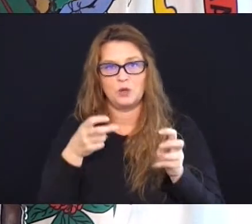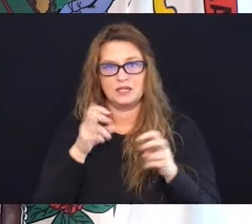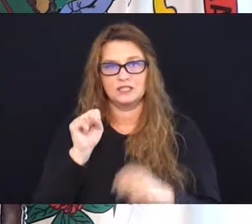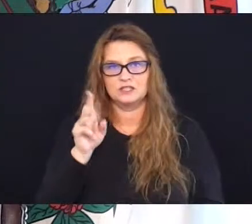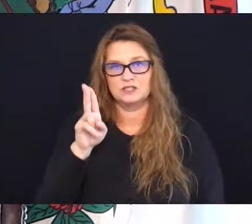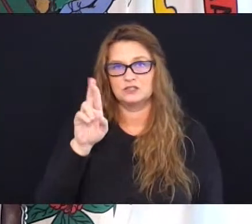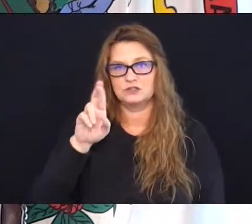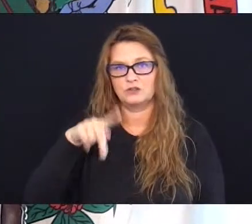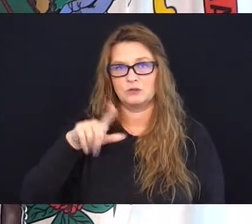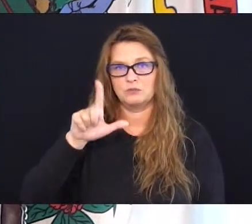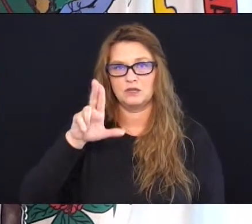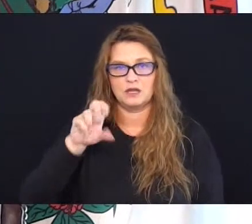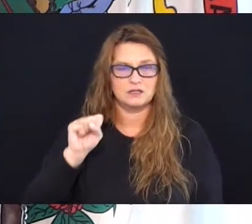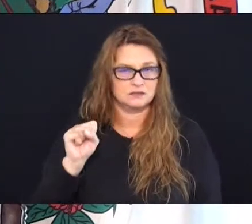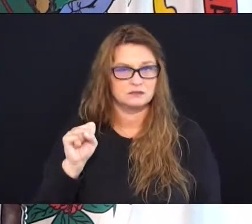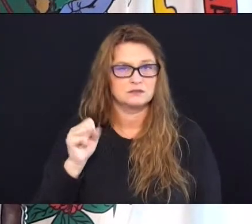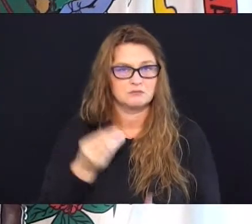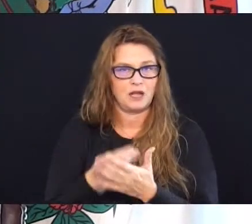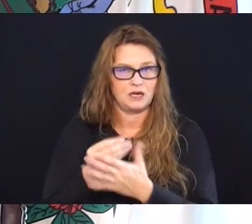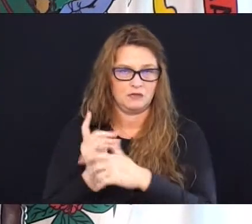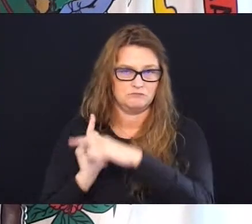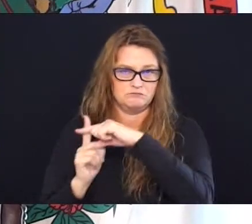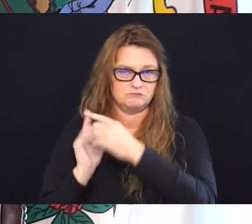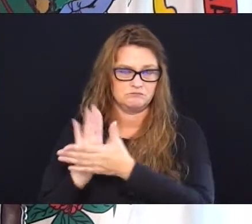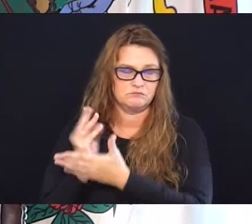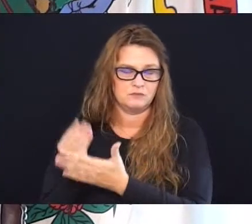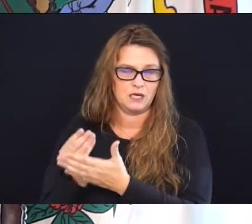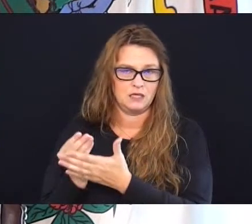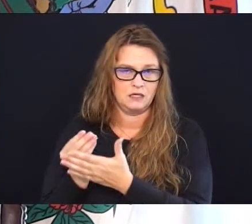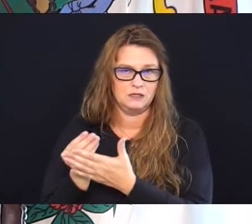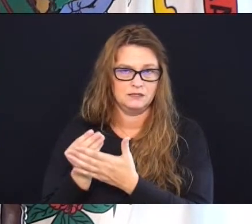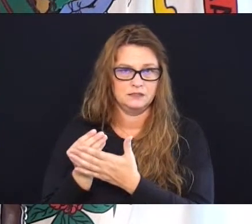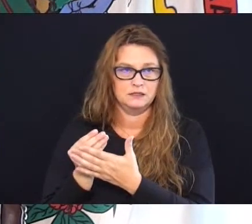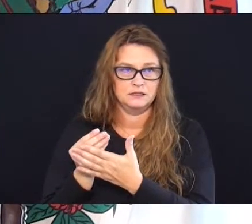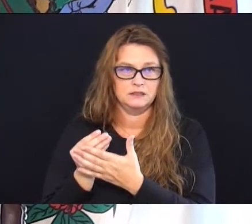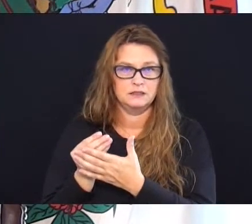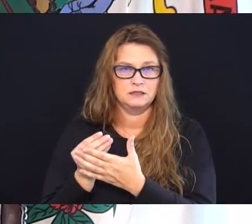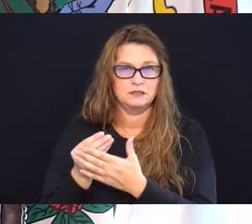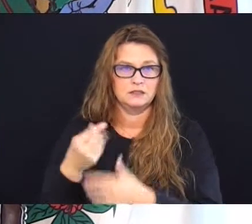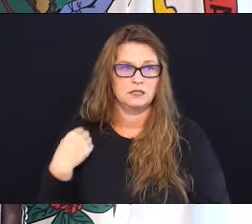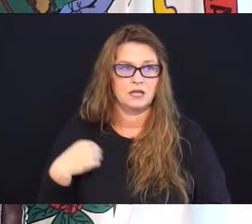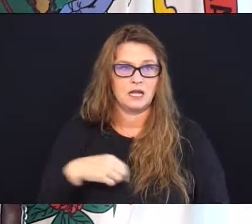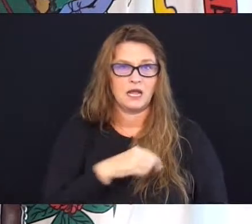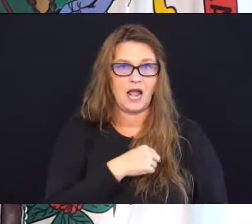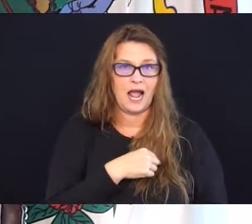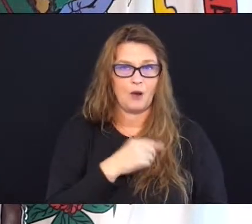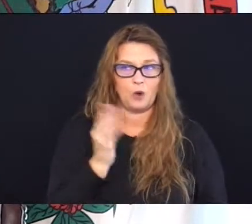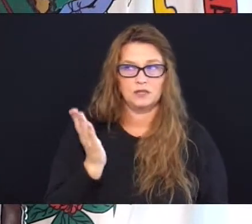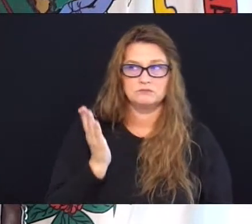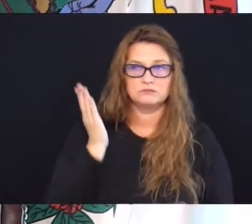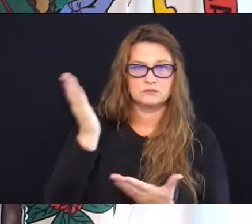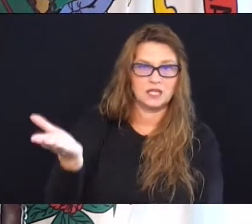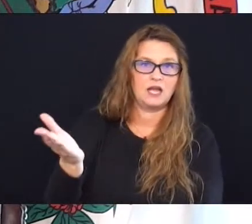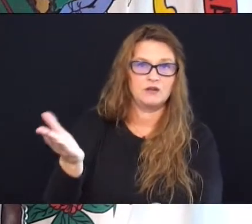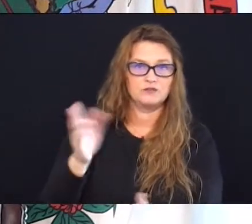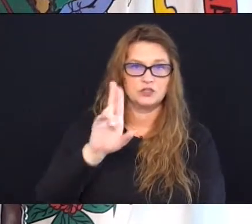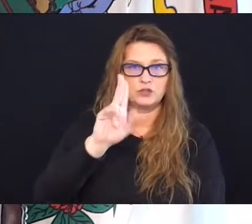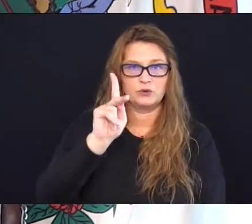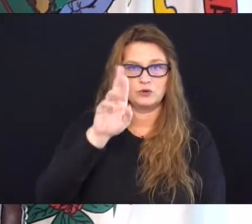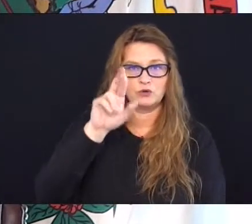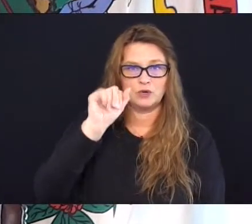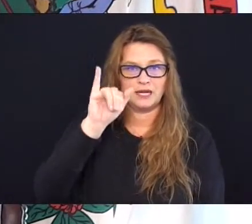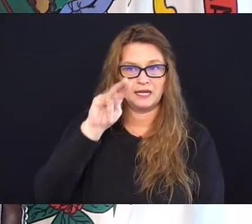we even had it. Absolutely, it will be our gesture to